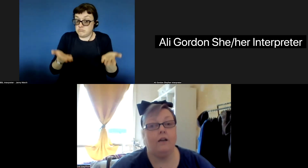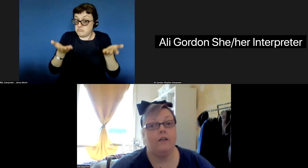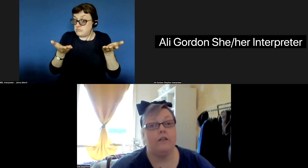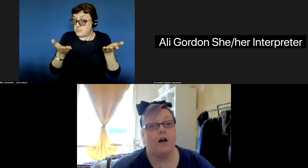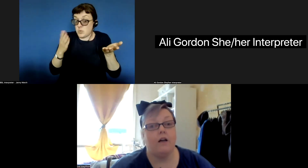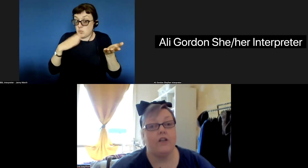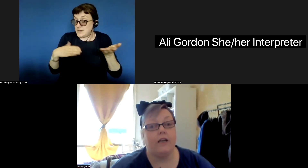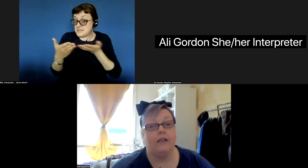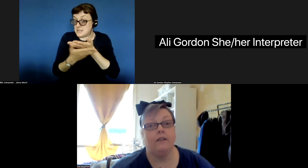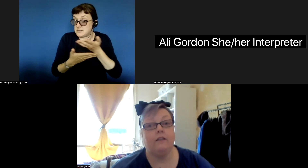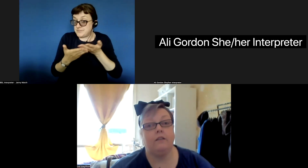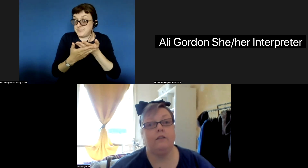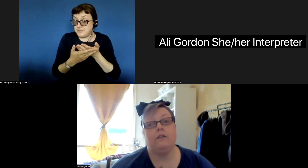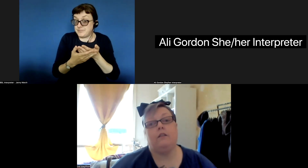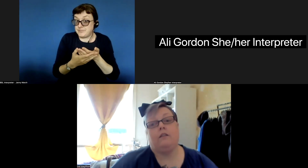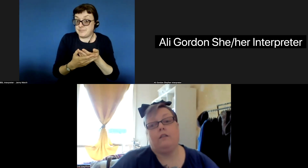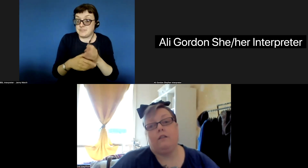share. Jenny.